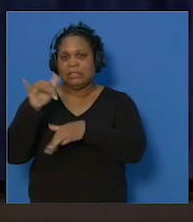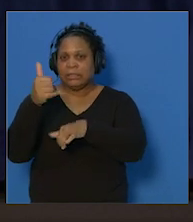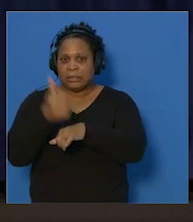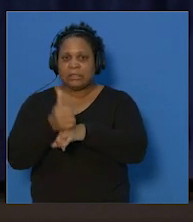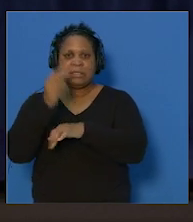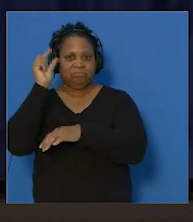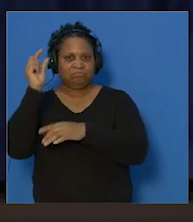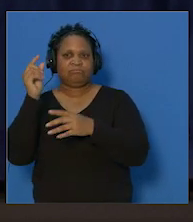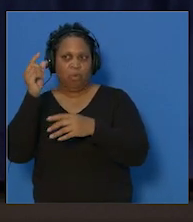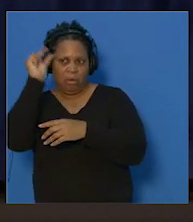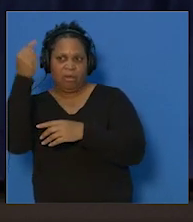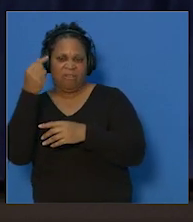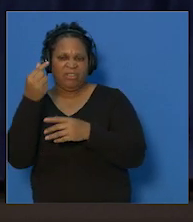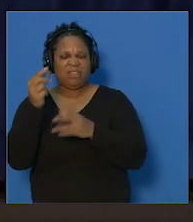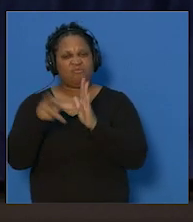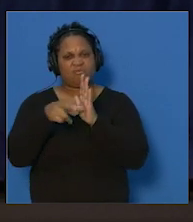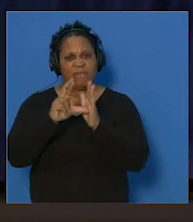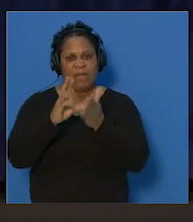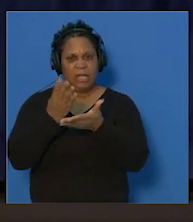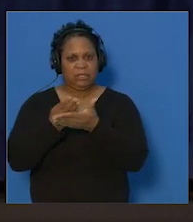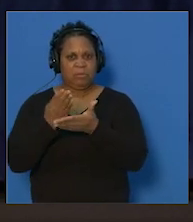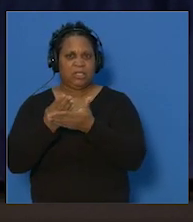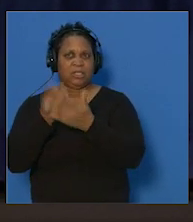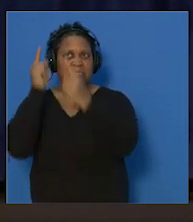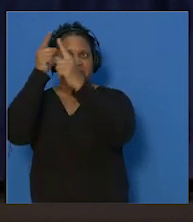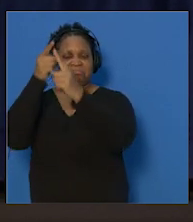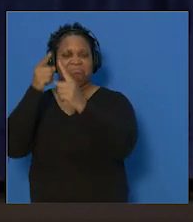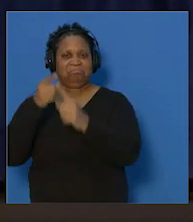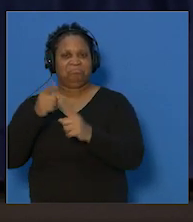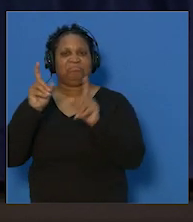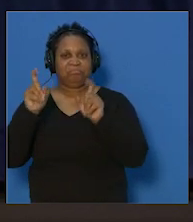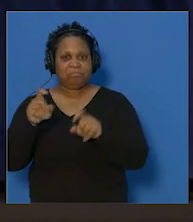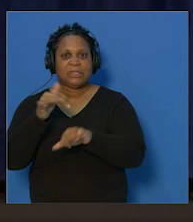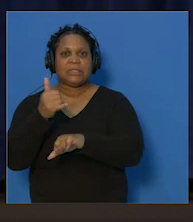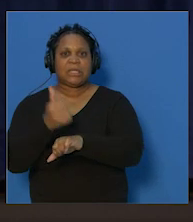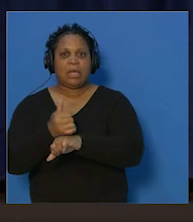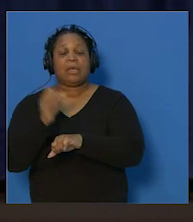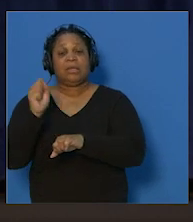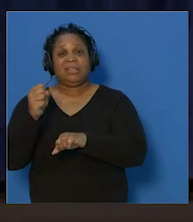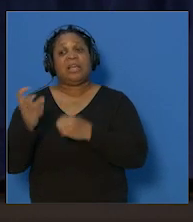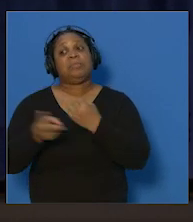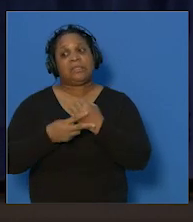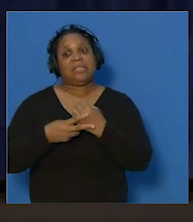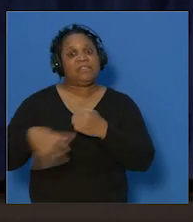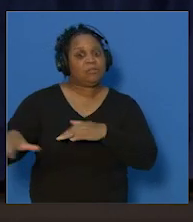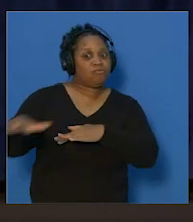our revised budget outlook and projections have to be. And there are going to need to be savings from across the board,